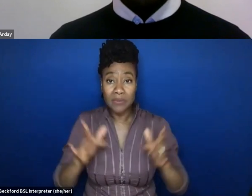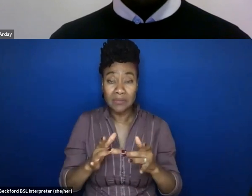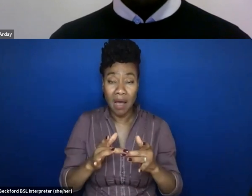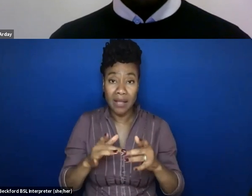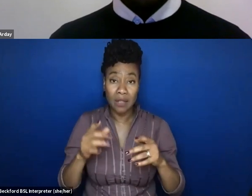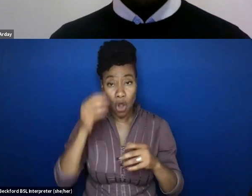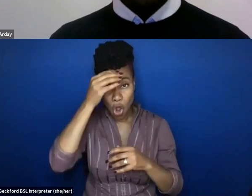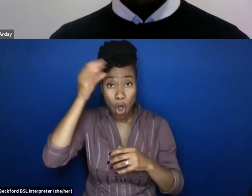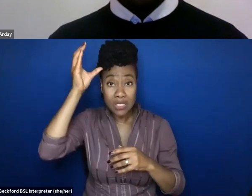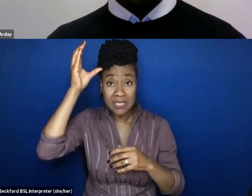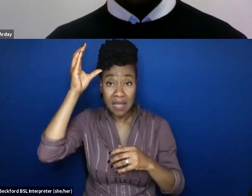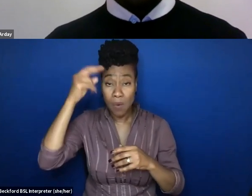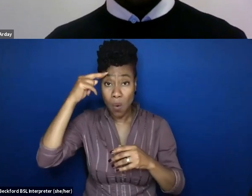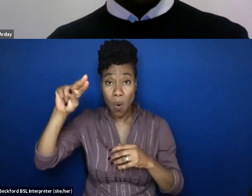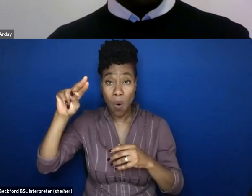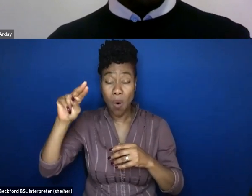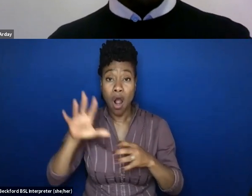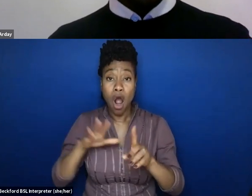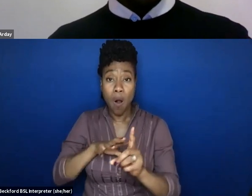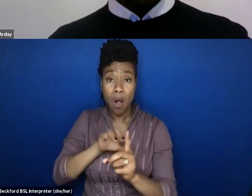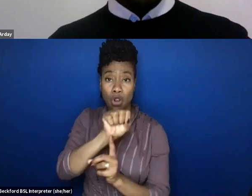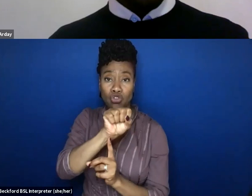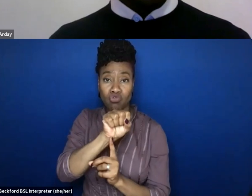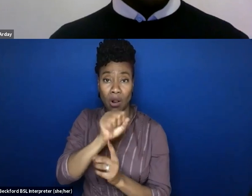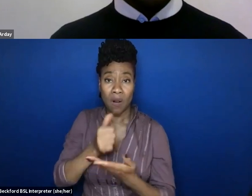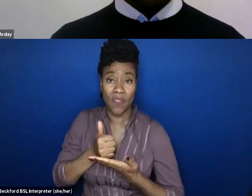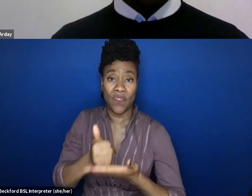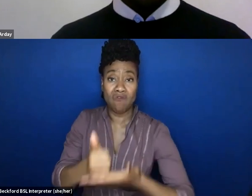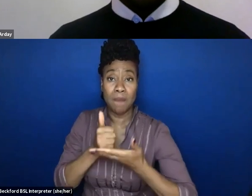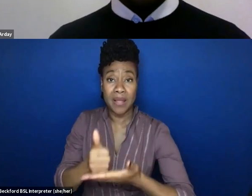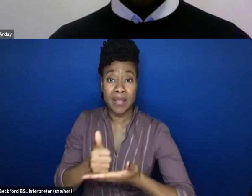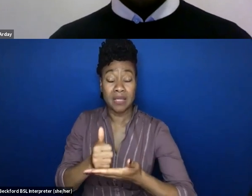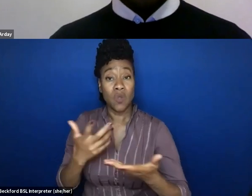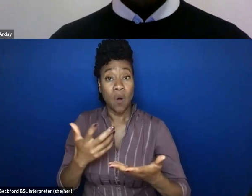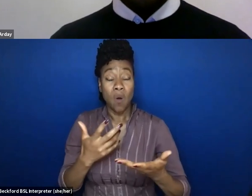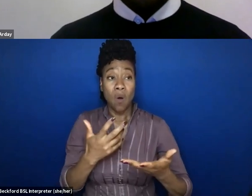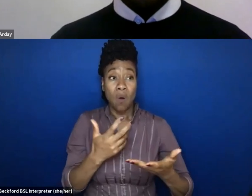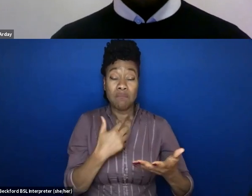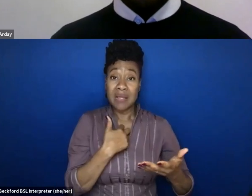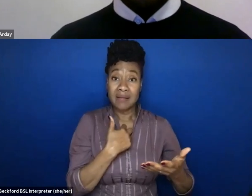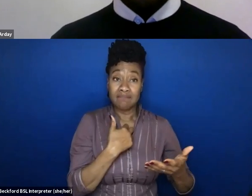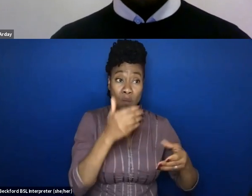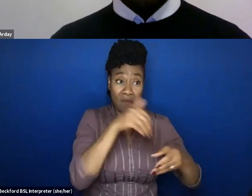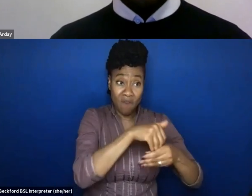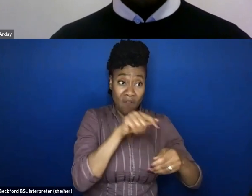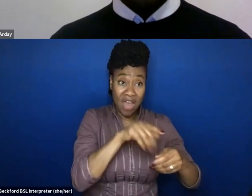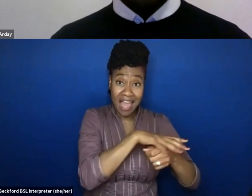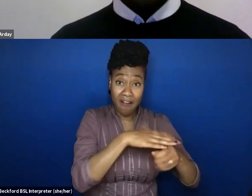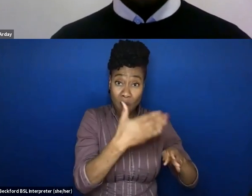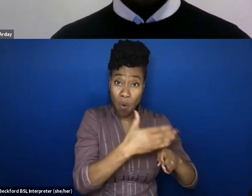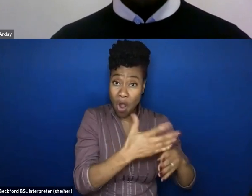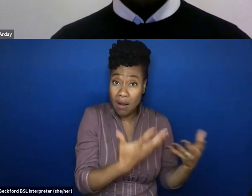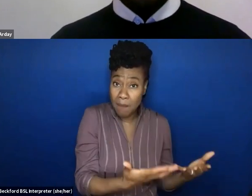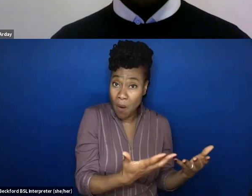though I'm not working in that profession anymore, I still want to apply myself and use it to help others. So